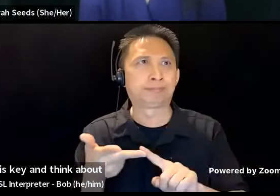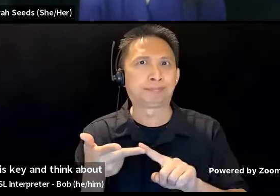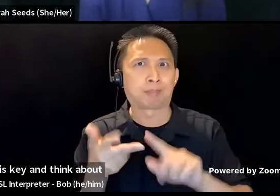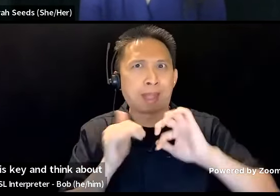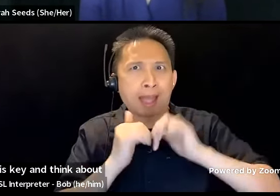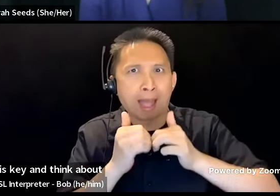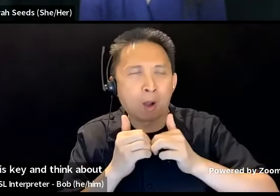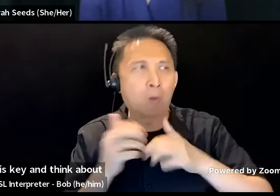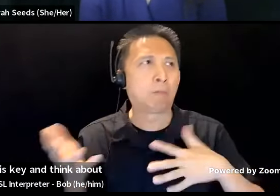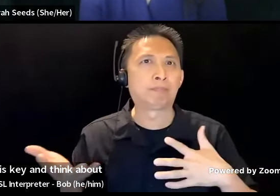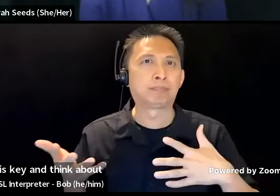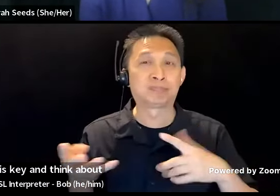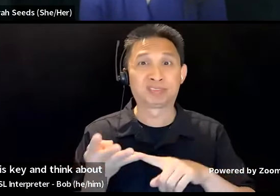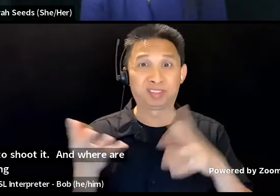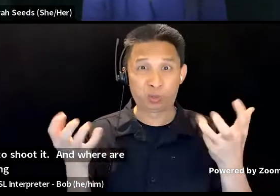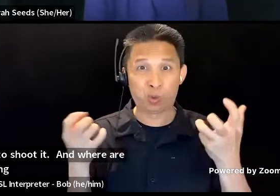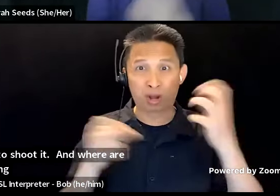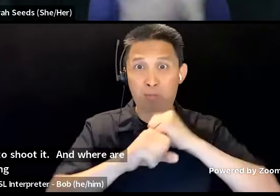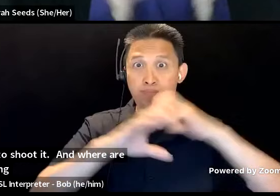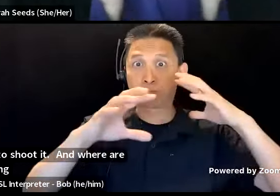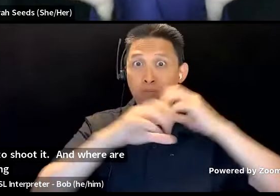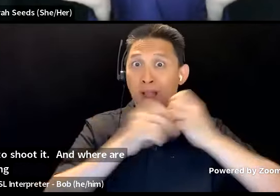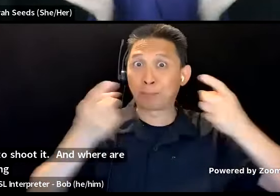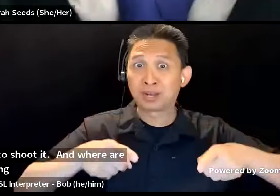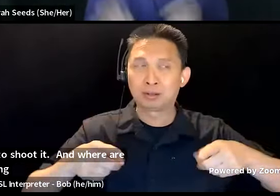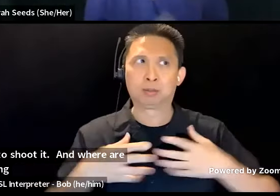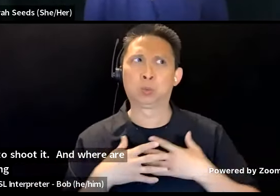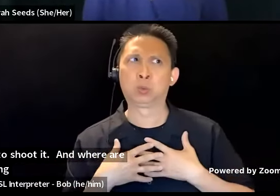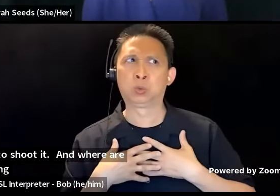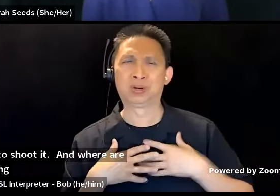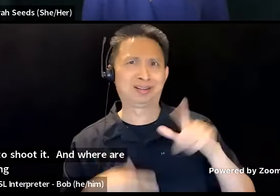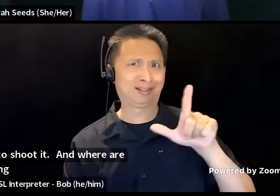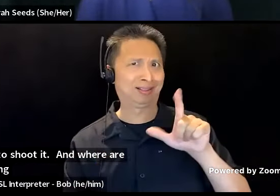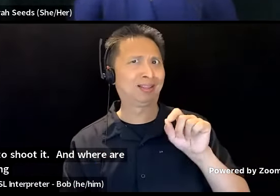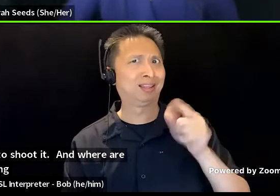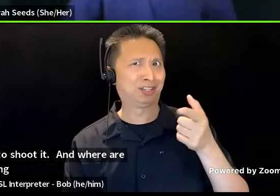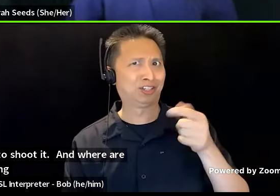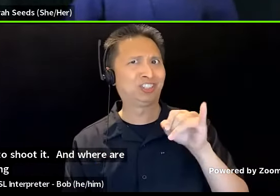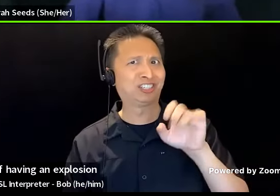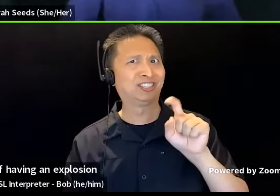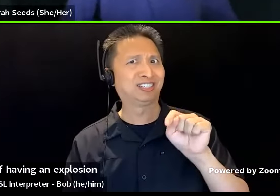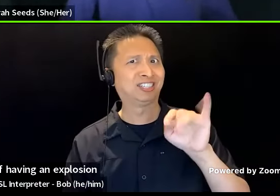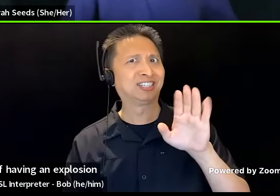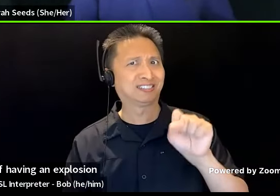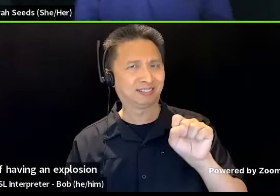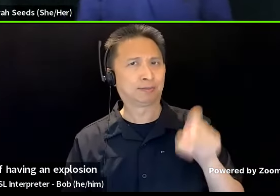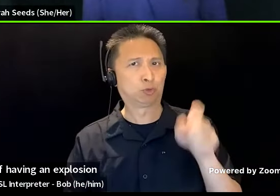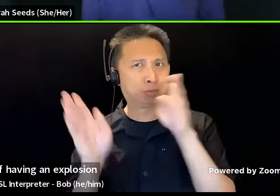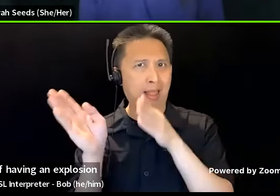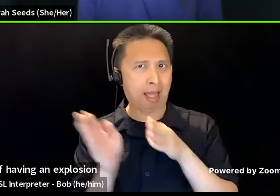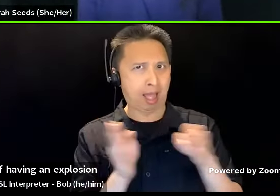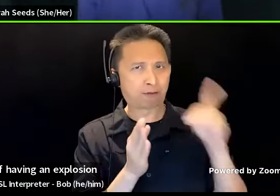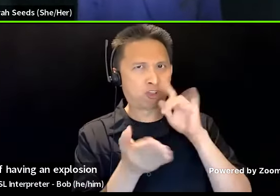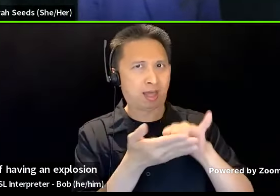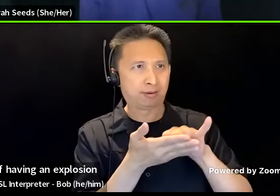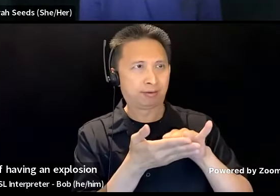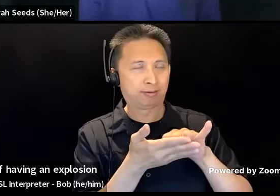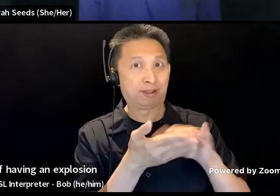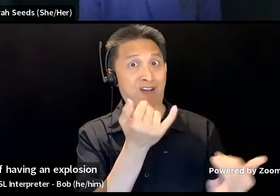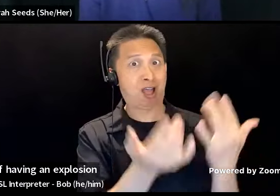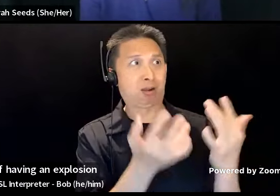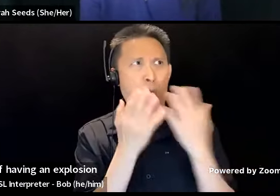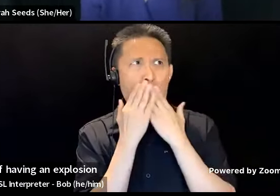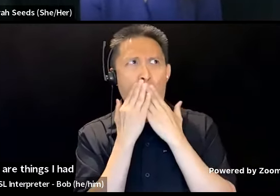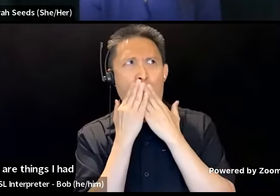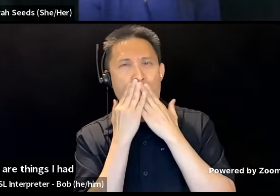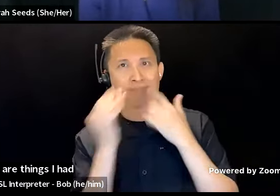an explosion on set, the logistics of having a fire on set. These are all things I've had to deal with as a producer. So